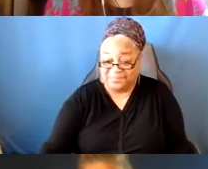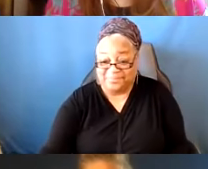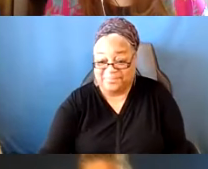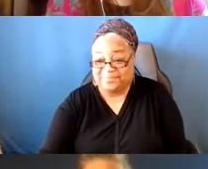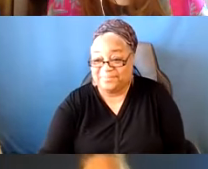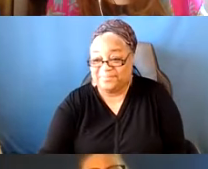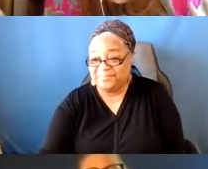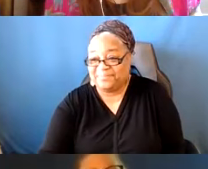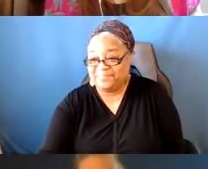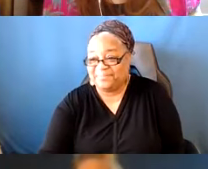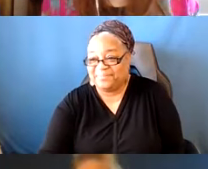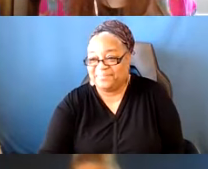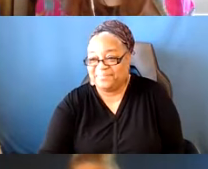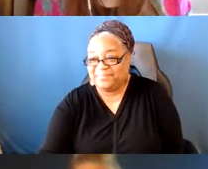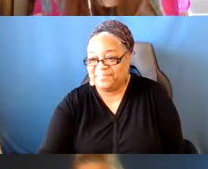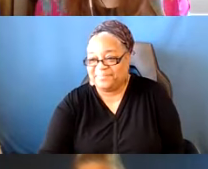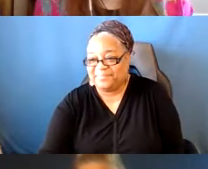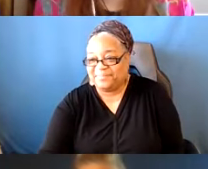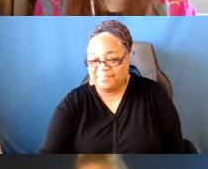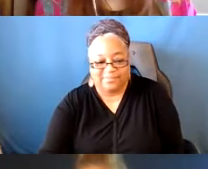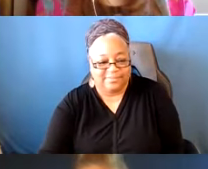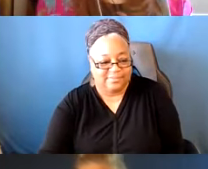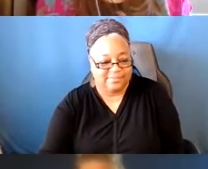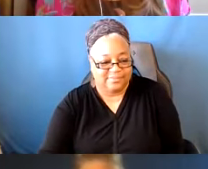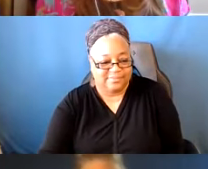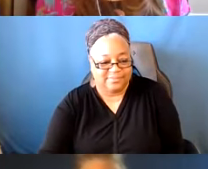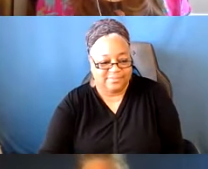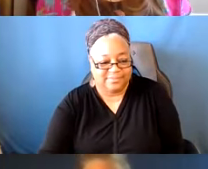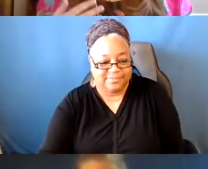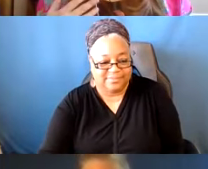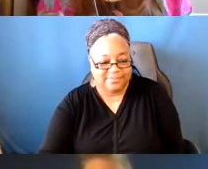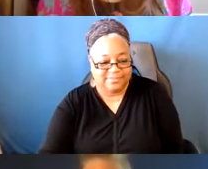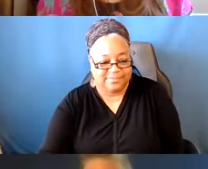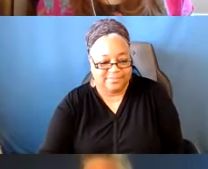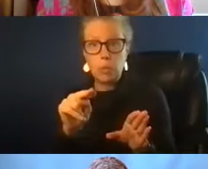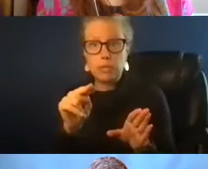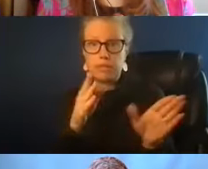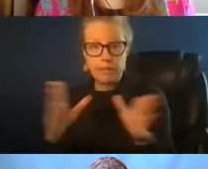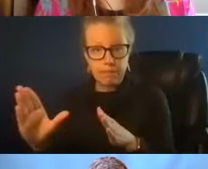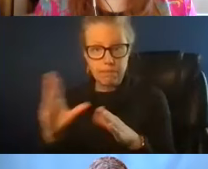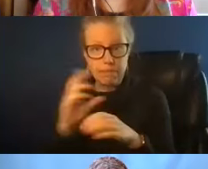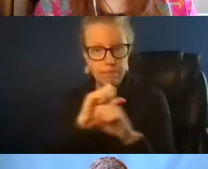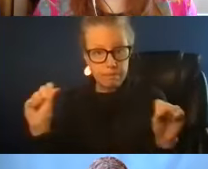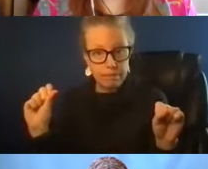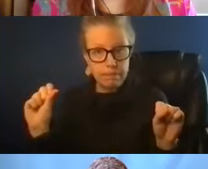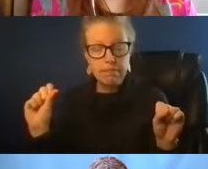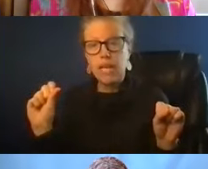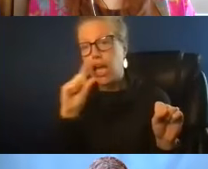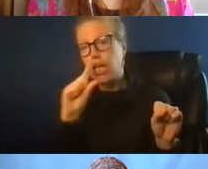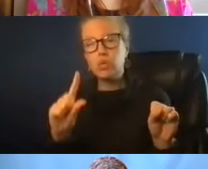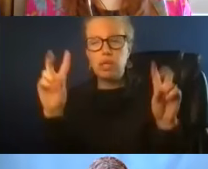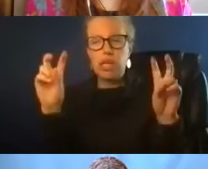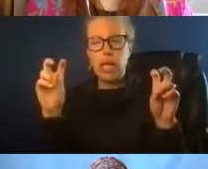Simply put, it's a plan for your safety, but really it's a playbook for